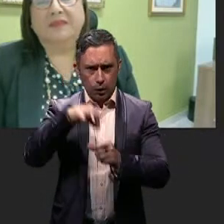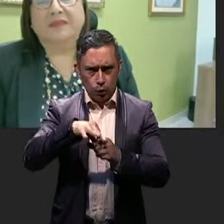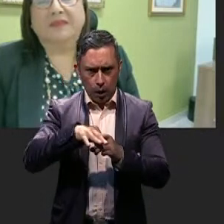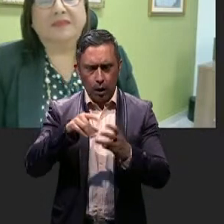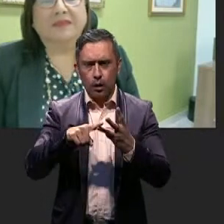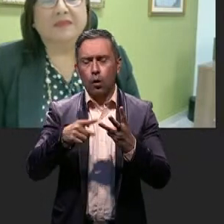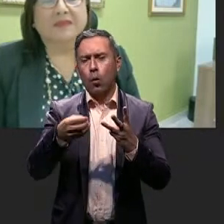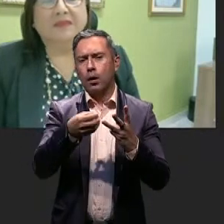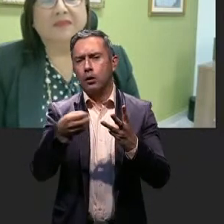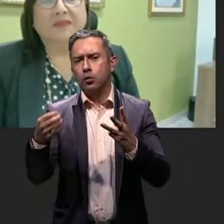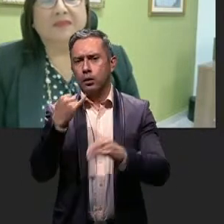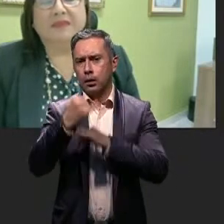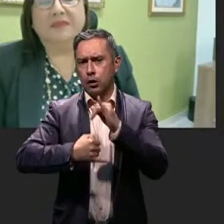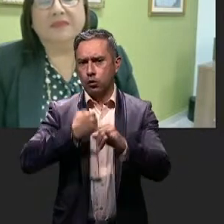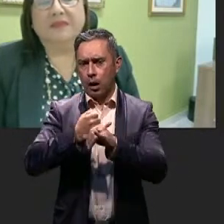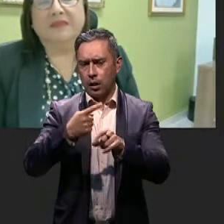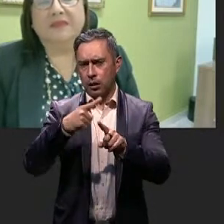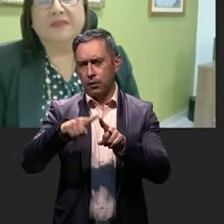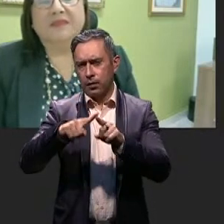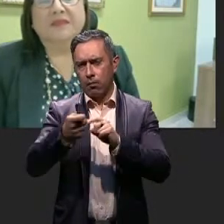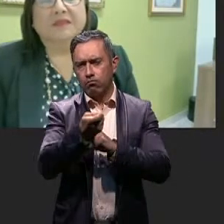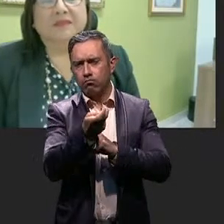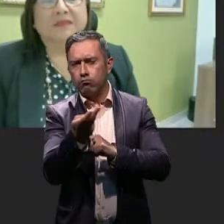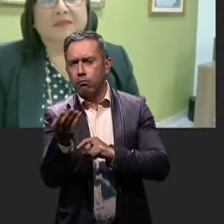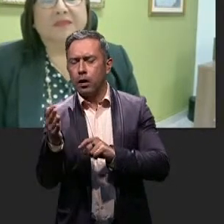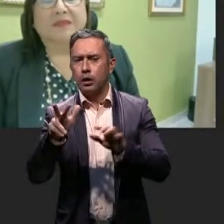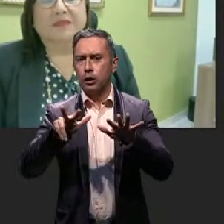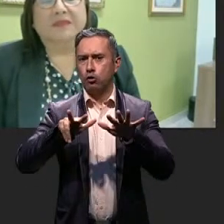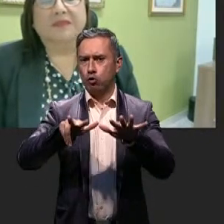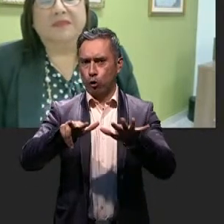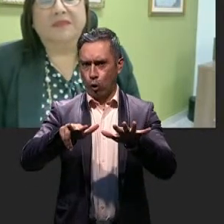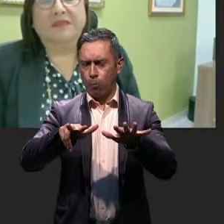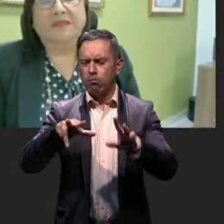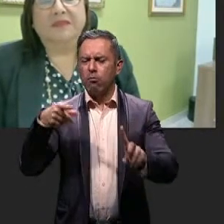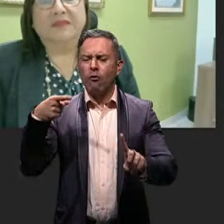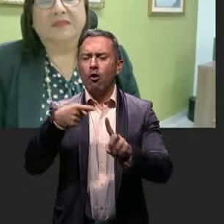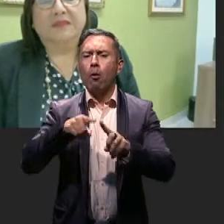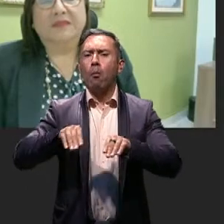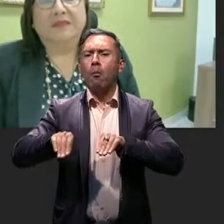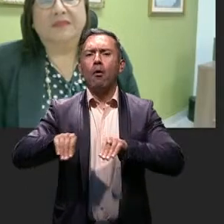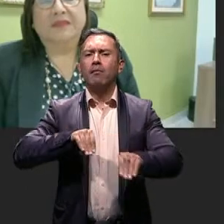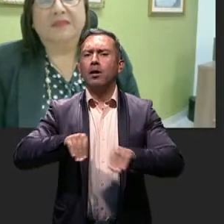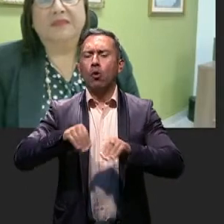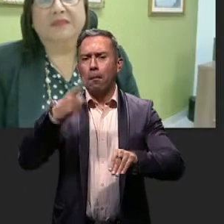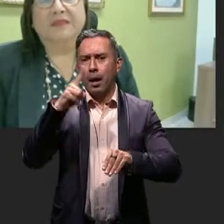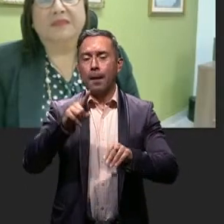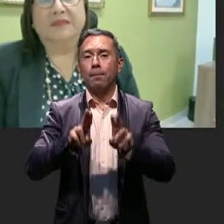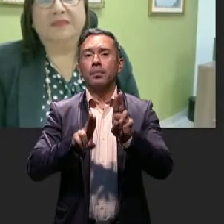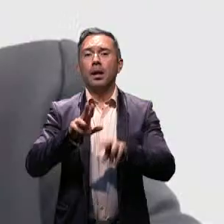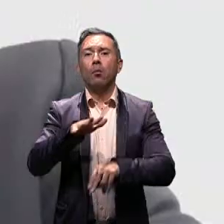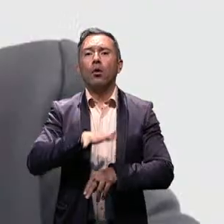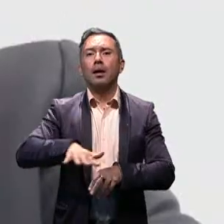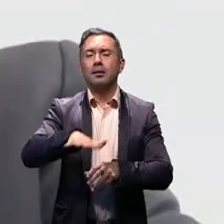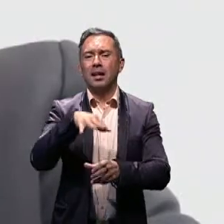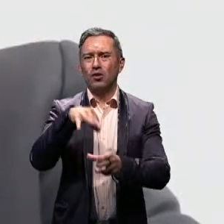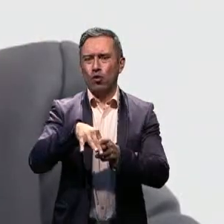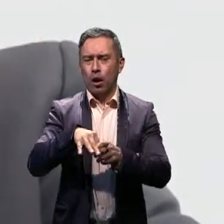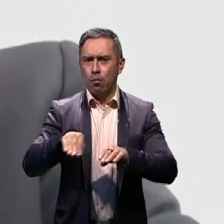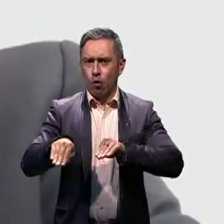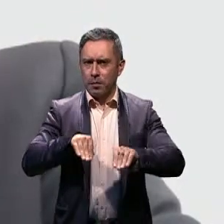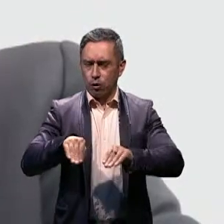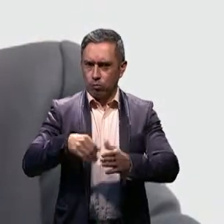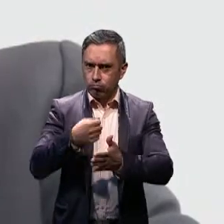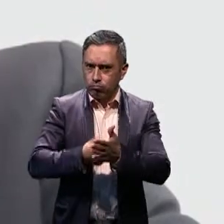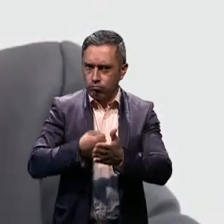organismos internacionales. authorities, Es un electoral movimiento authorities, para electoral fortalecer nuestra bodies, democracia etc. electoral This is a de las movement to difíciles strengthen our situaciones electoral